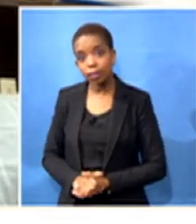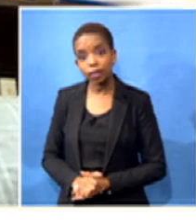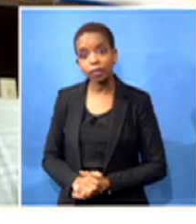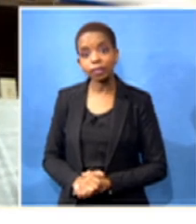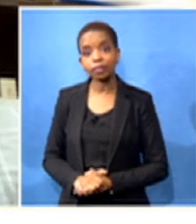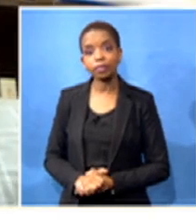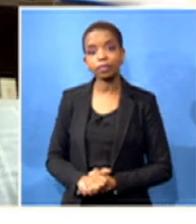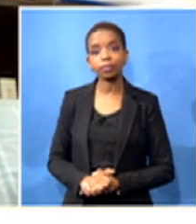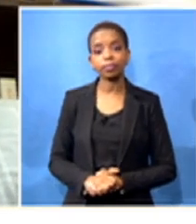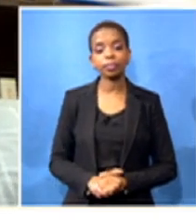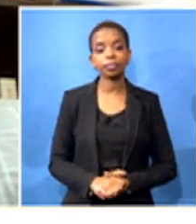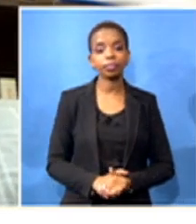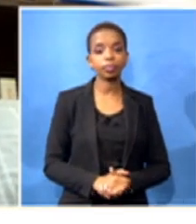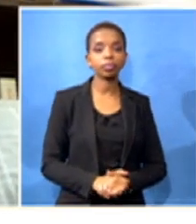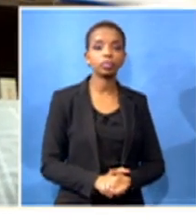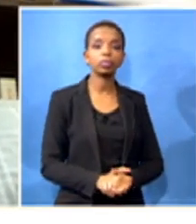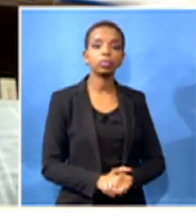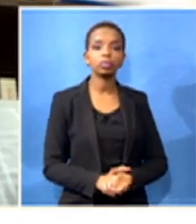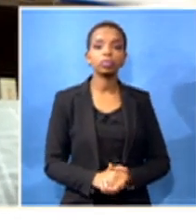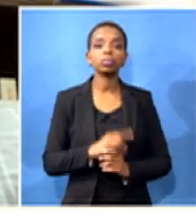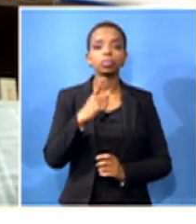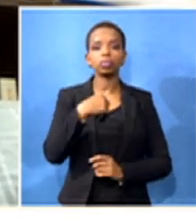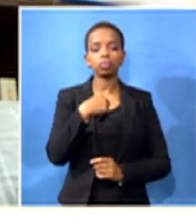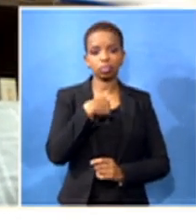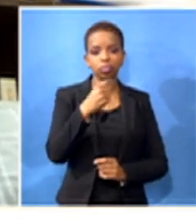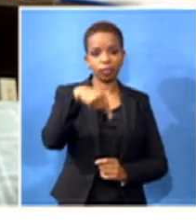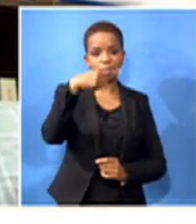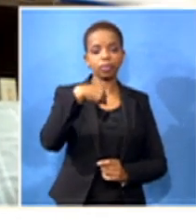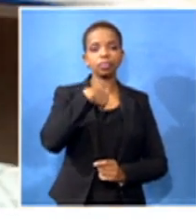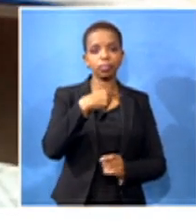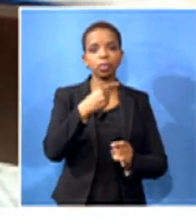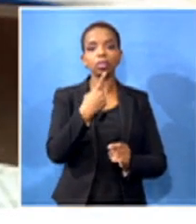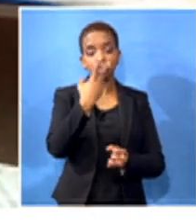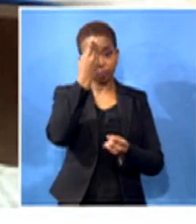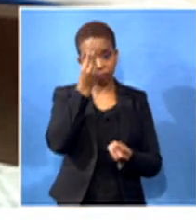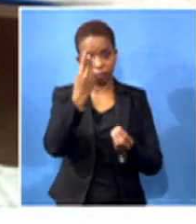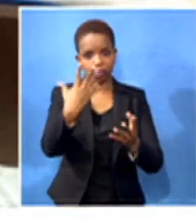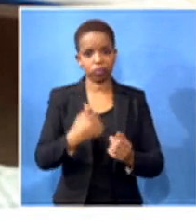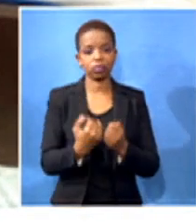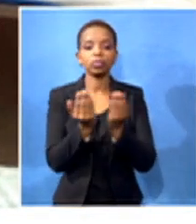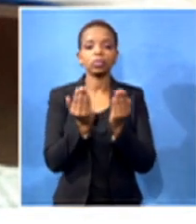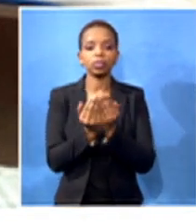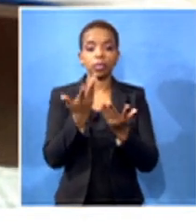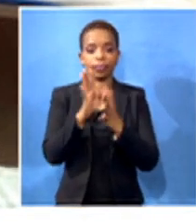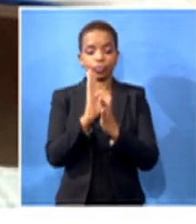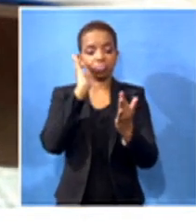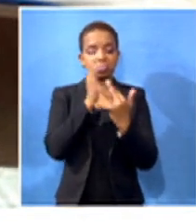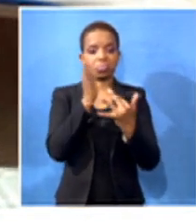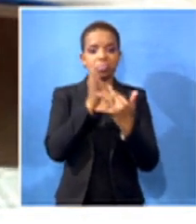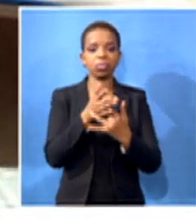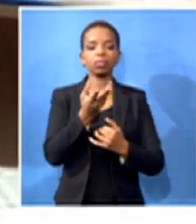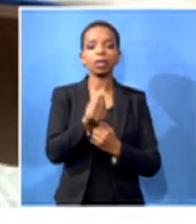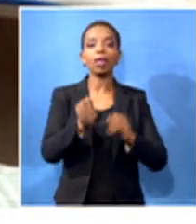Well, let me first indicate that insofar as the schools that are vandalized, there were 10 schools which required